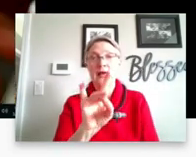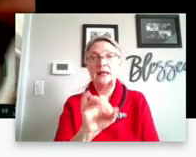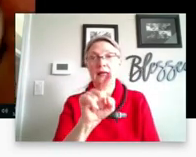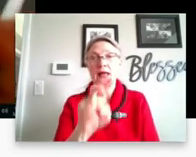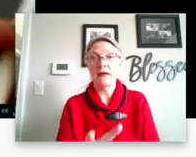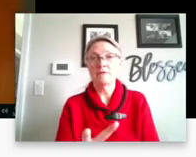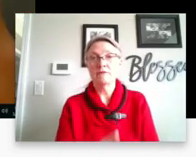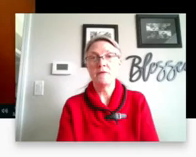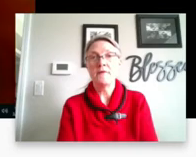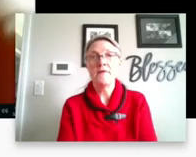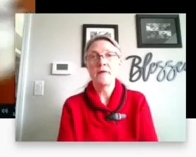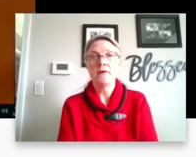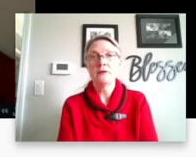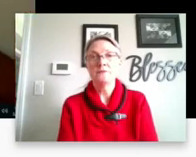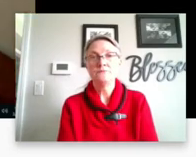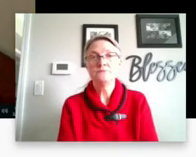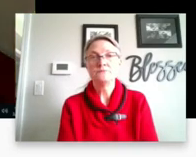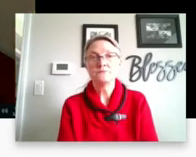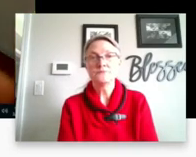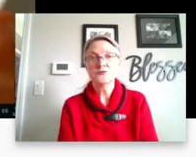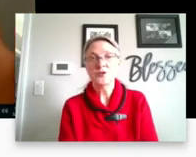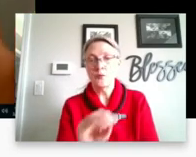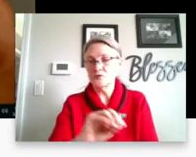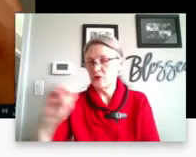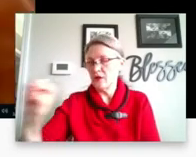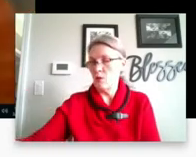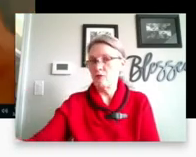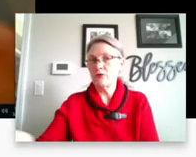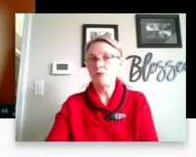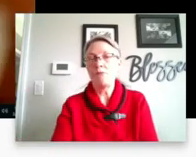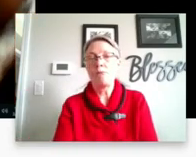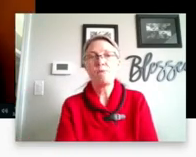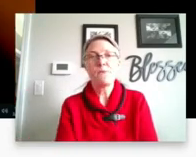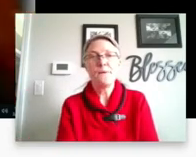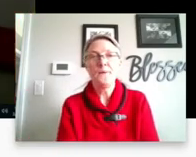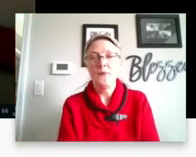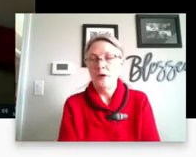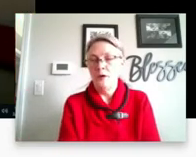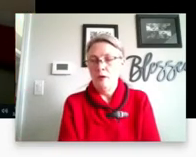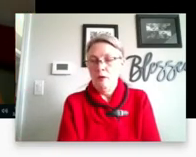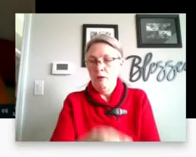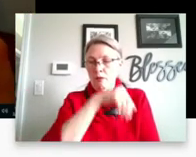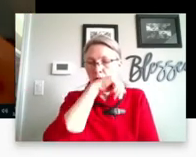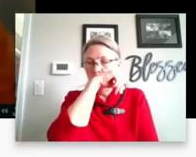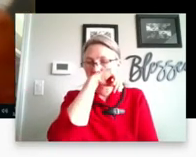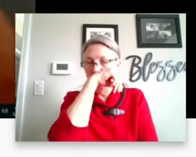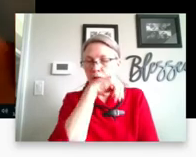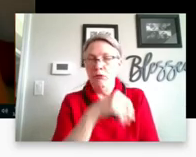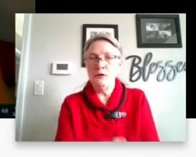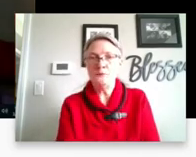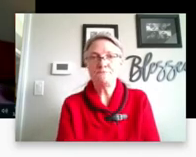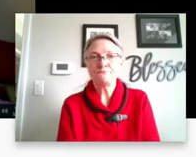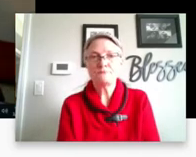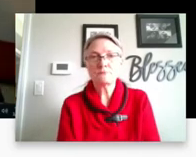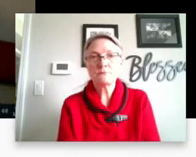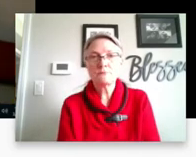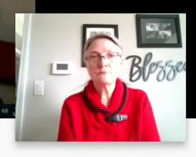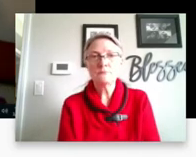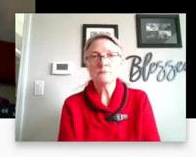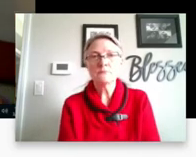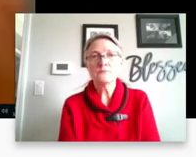inches column. This one's all done, so I'll set it over to this side with my original one. Here's a little short little one. If I stick it on